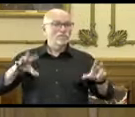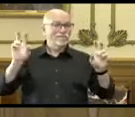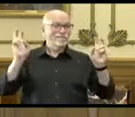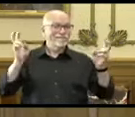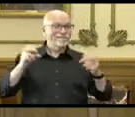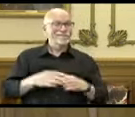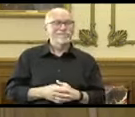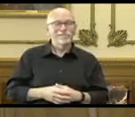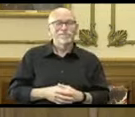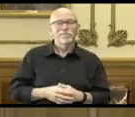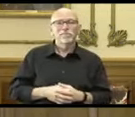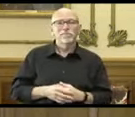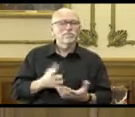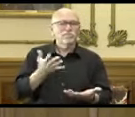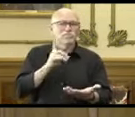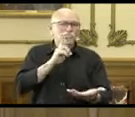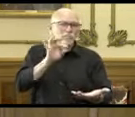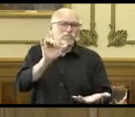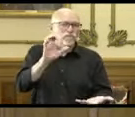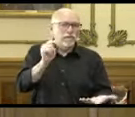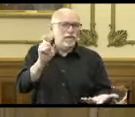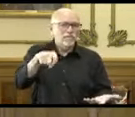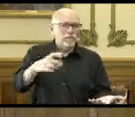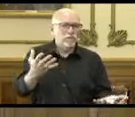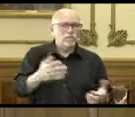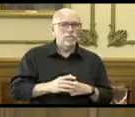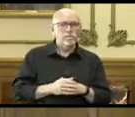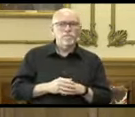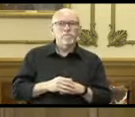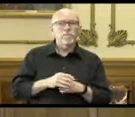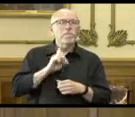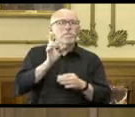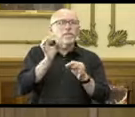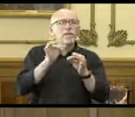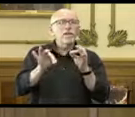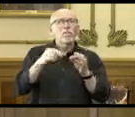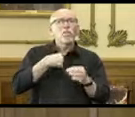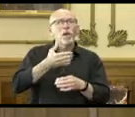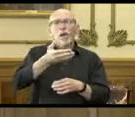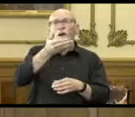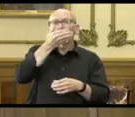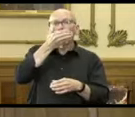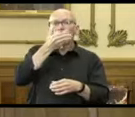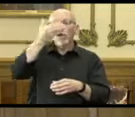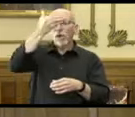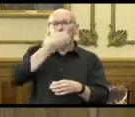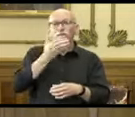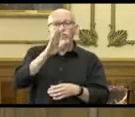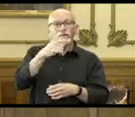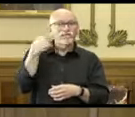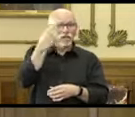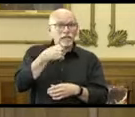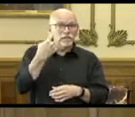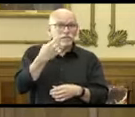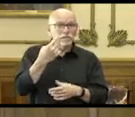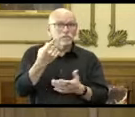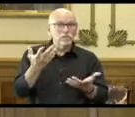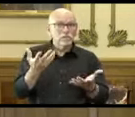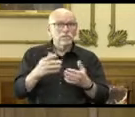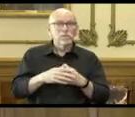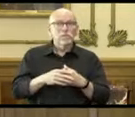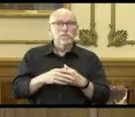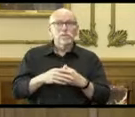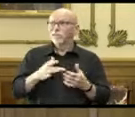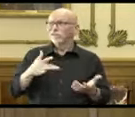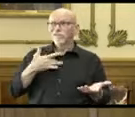Again, it's just a fact. The simple act of covering our faces, as